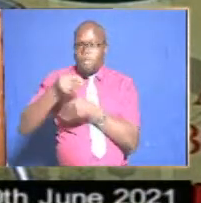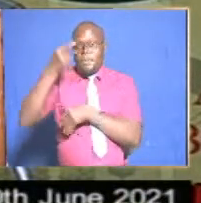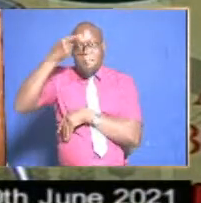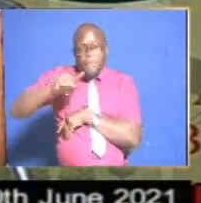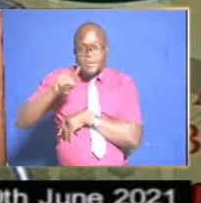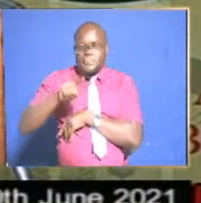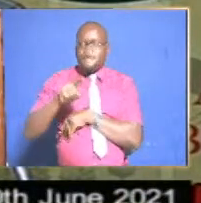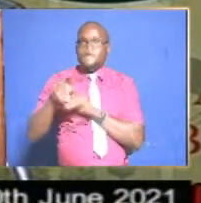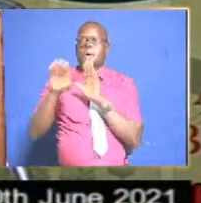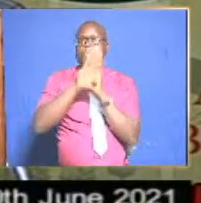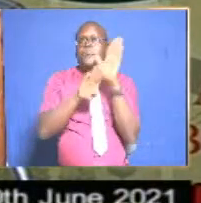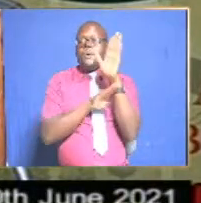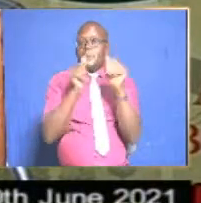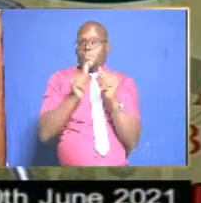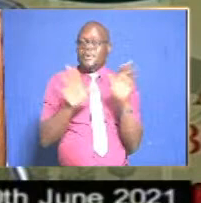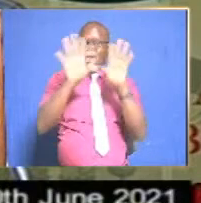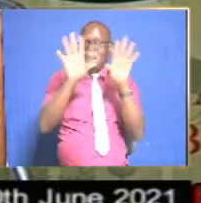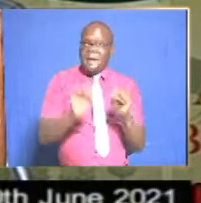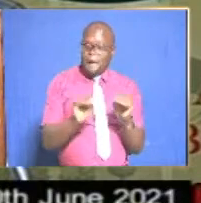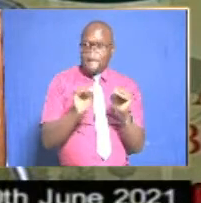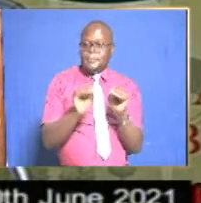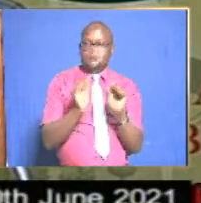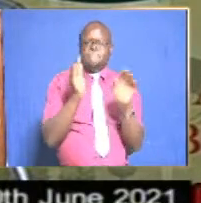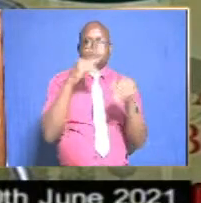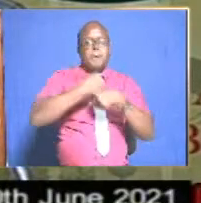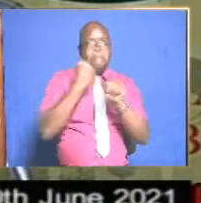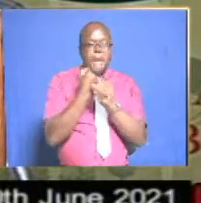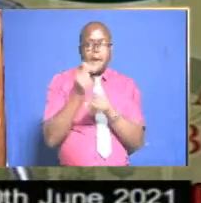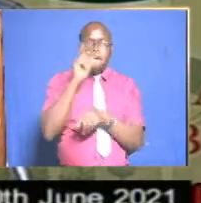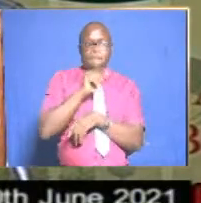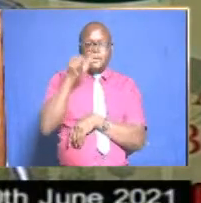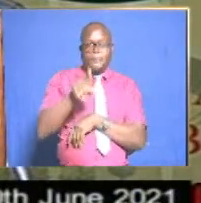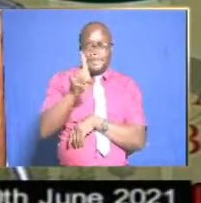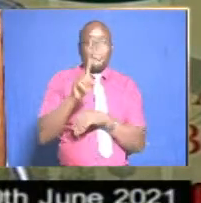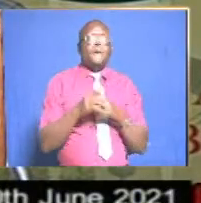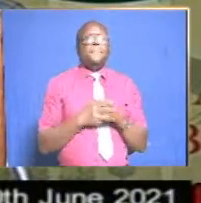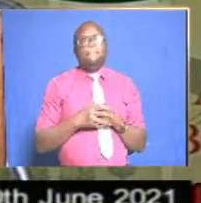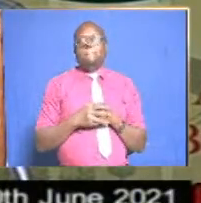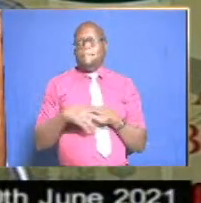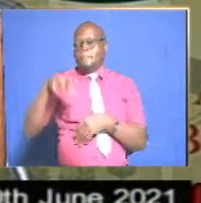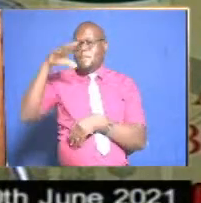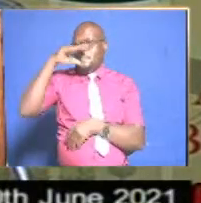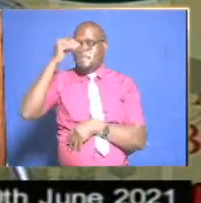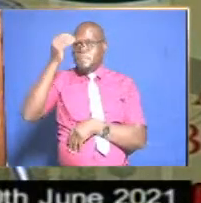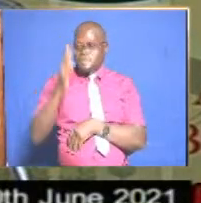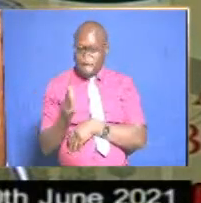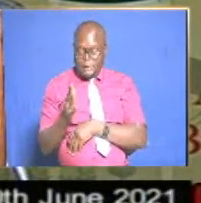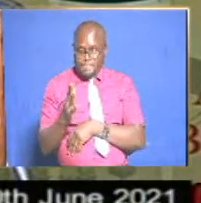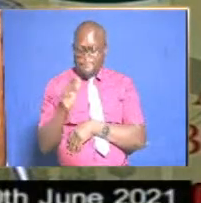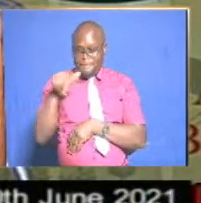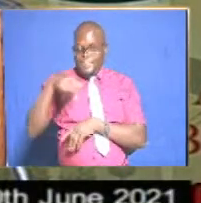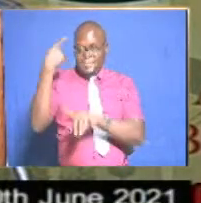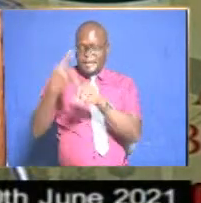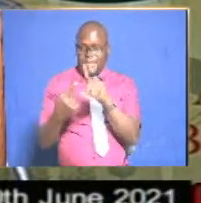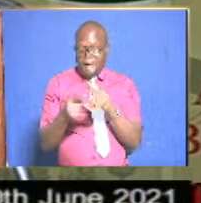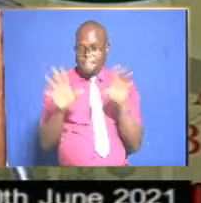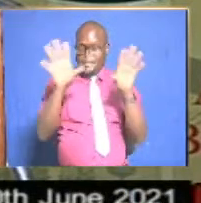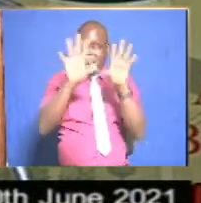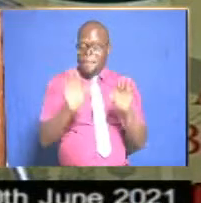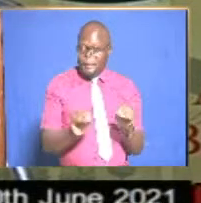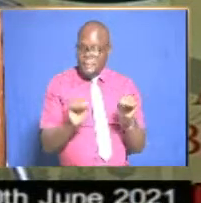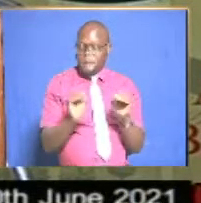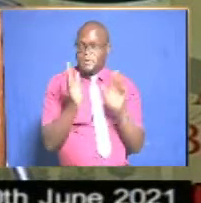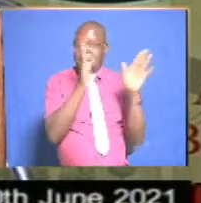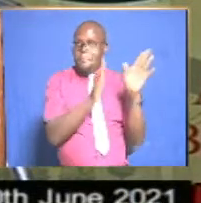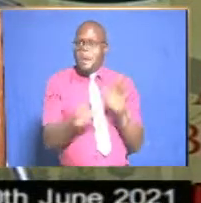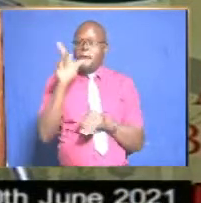context in which this budget has been prepared. Mr. Speaker, this year's budget has been